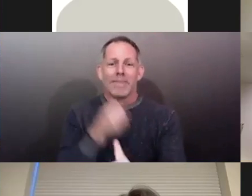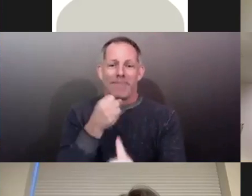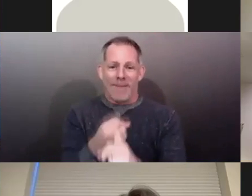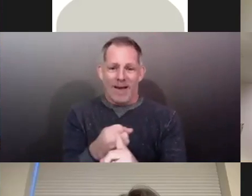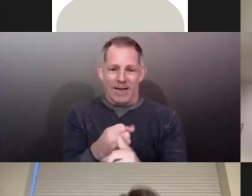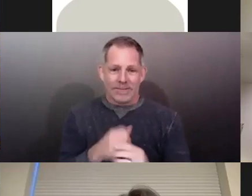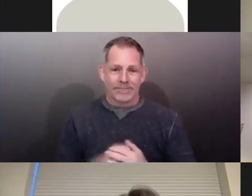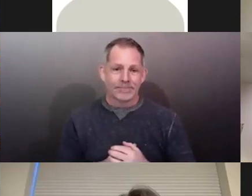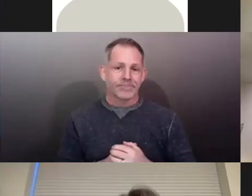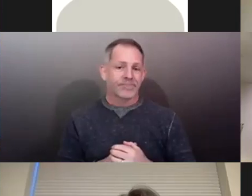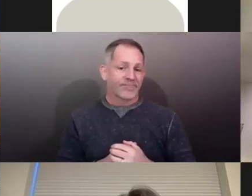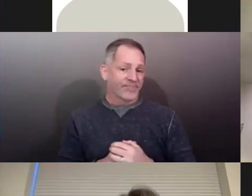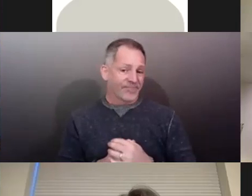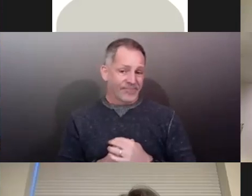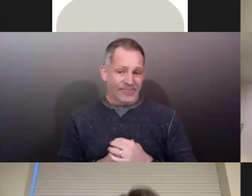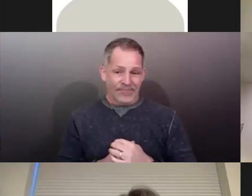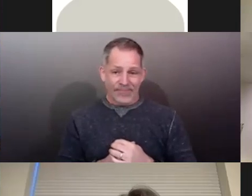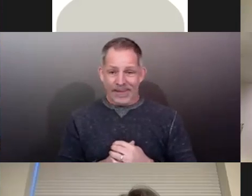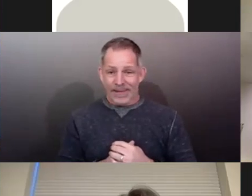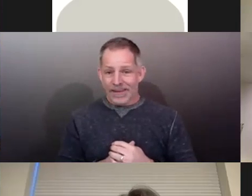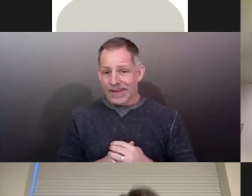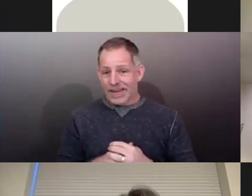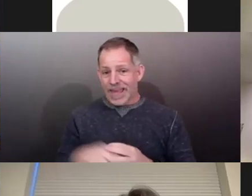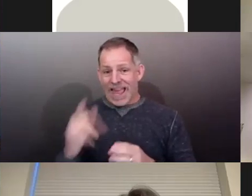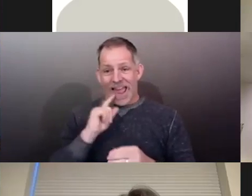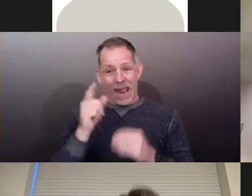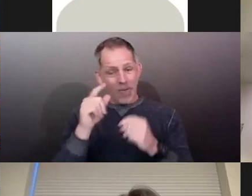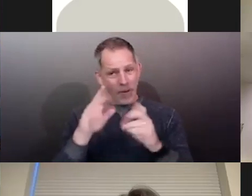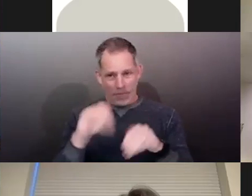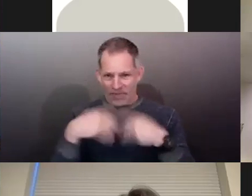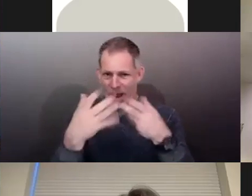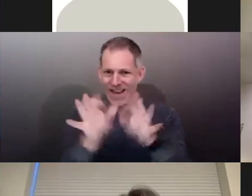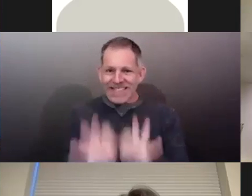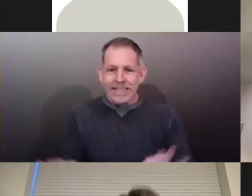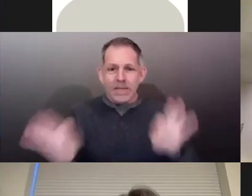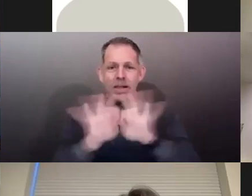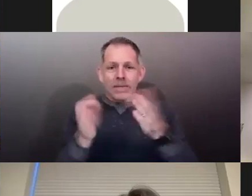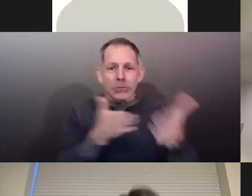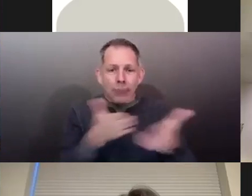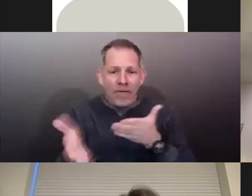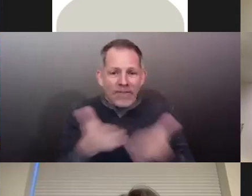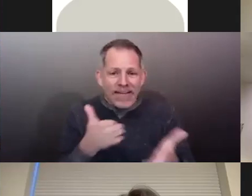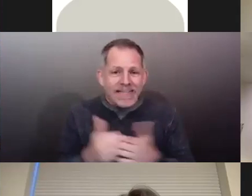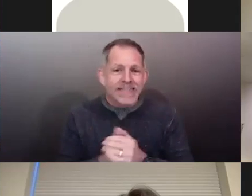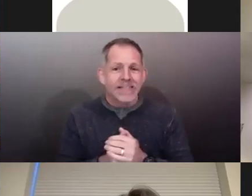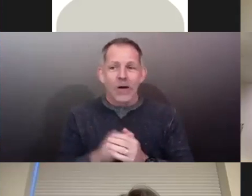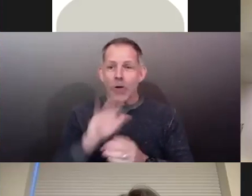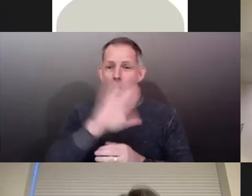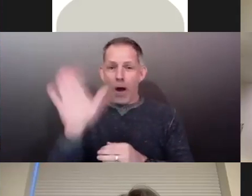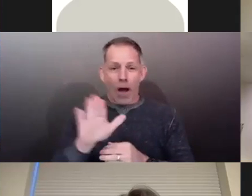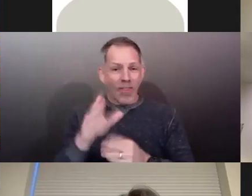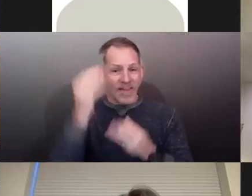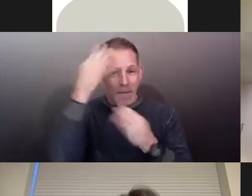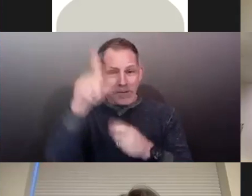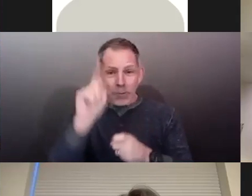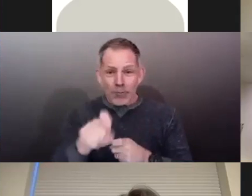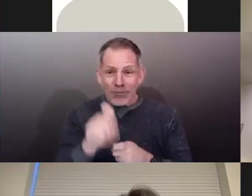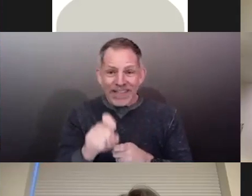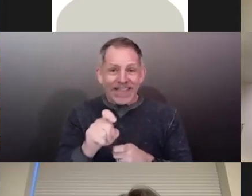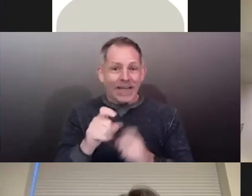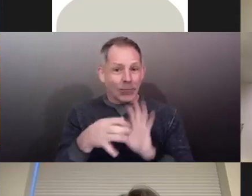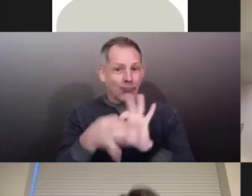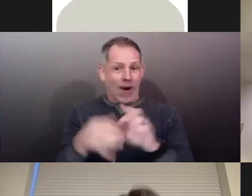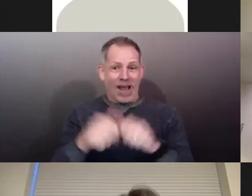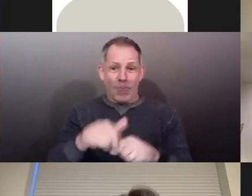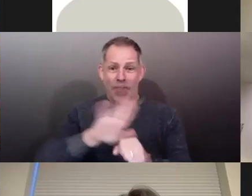essential services intact. We also need to be aware of the uneven impacts of COVID-19. If you look at the data,